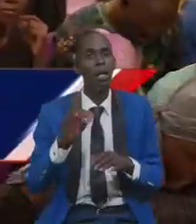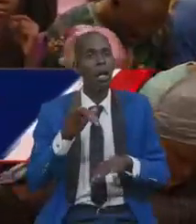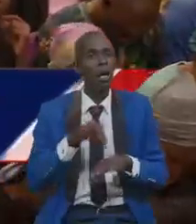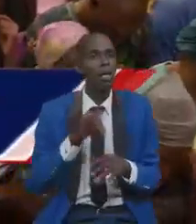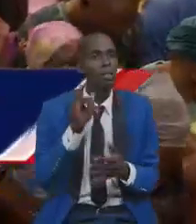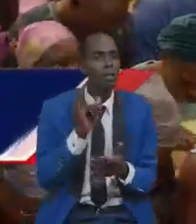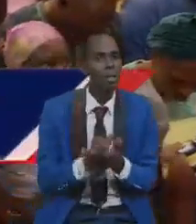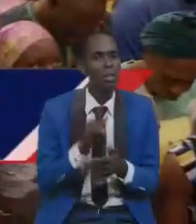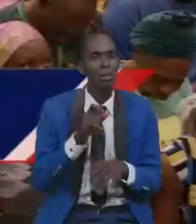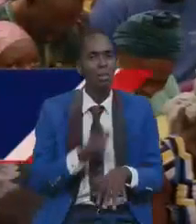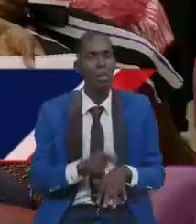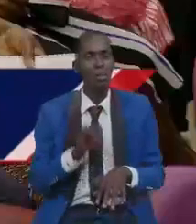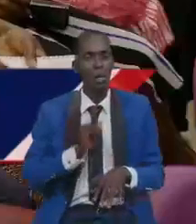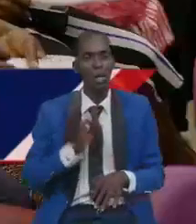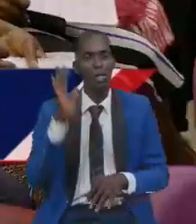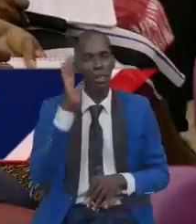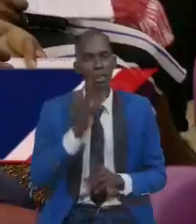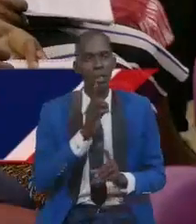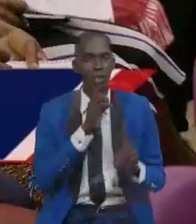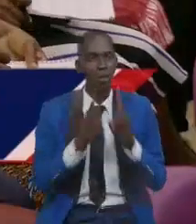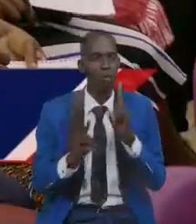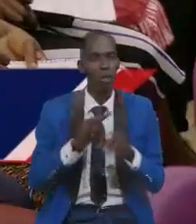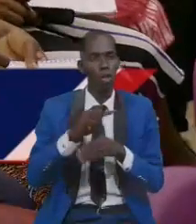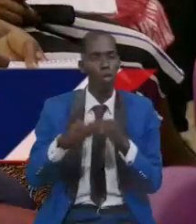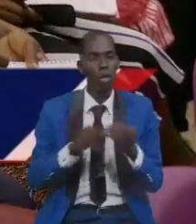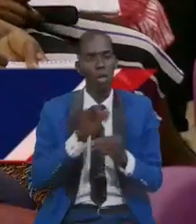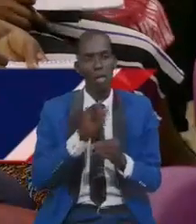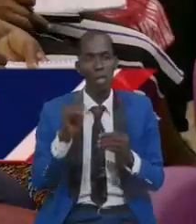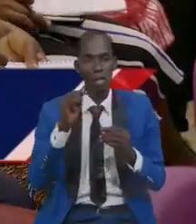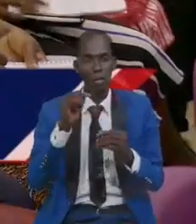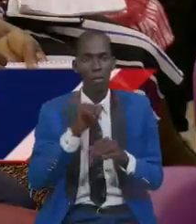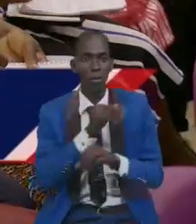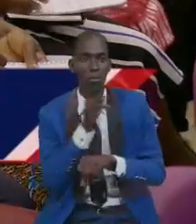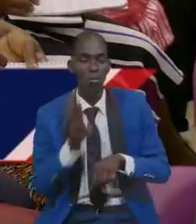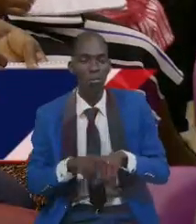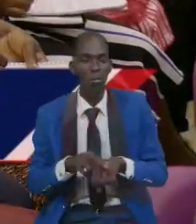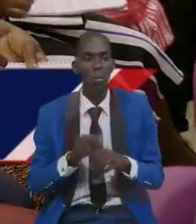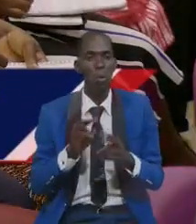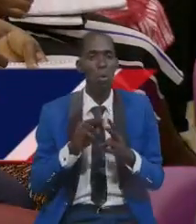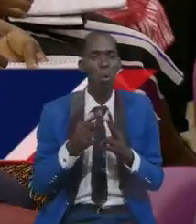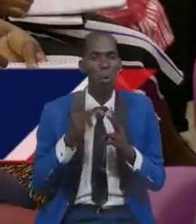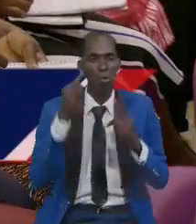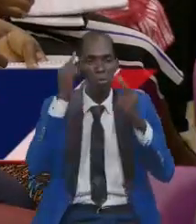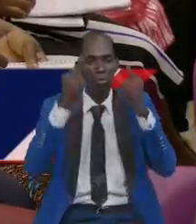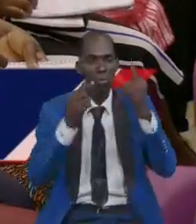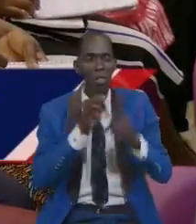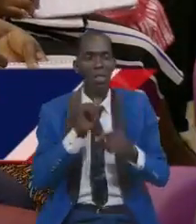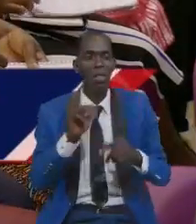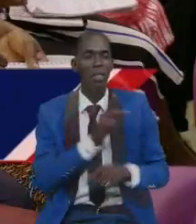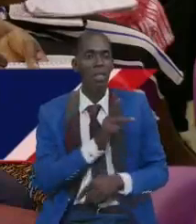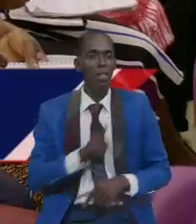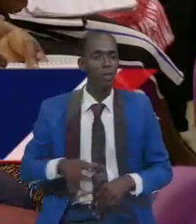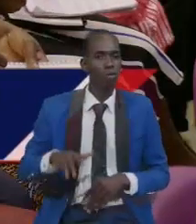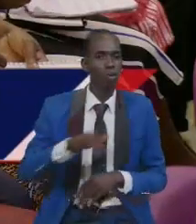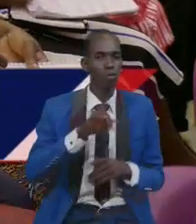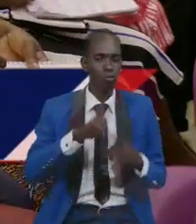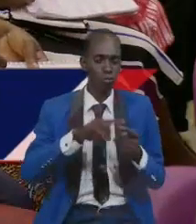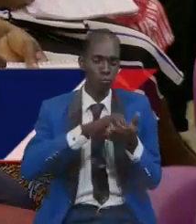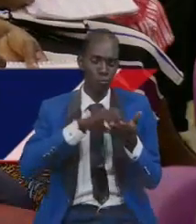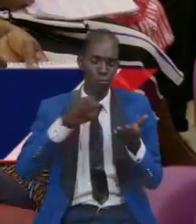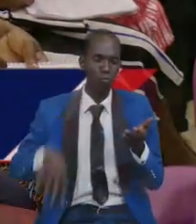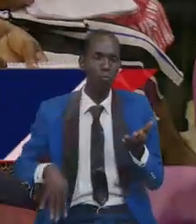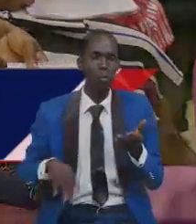shall speak concerning a nation, or concerning a kingdom, to pluck it up, to